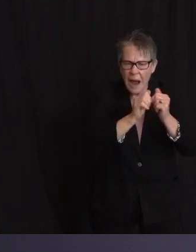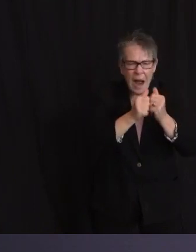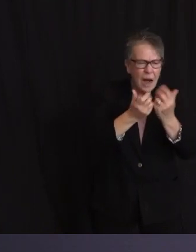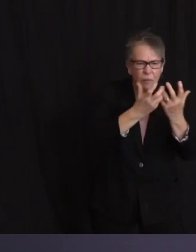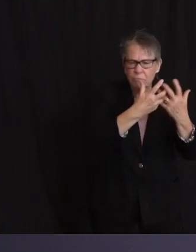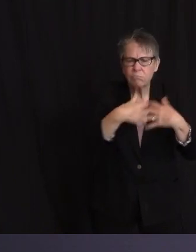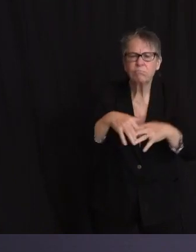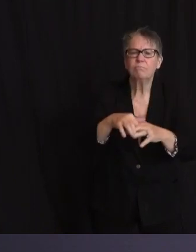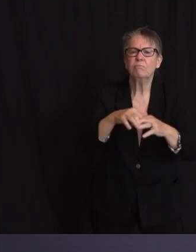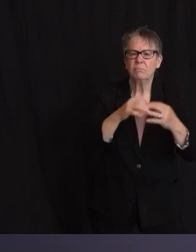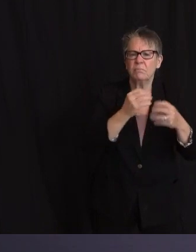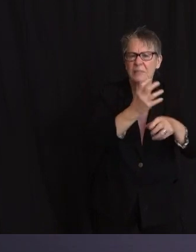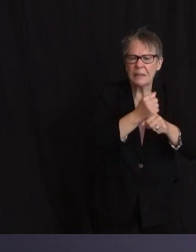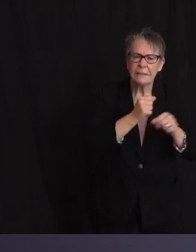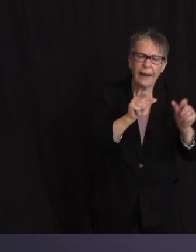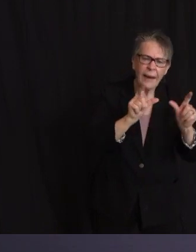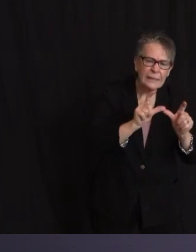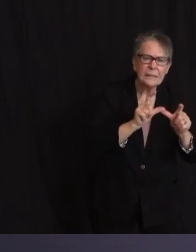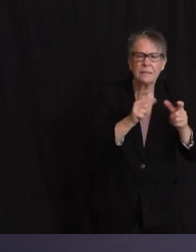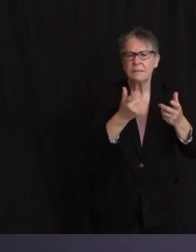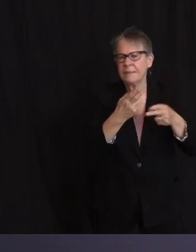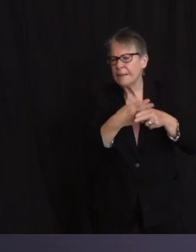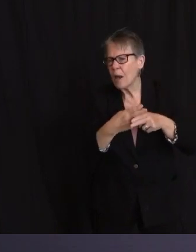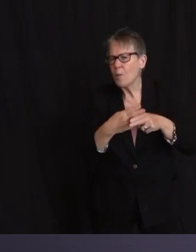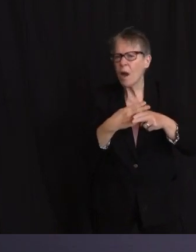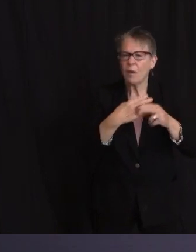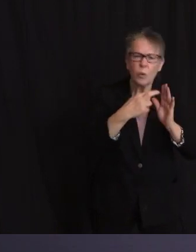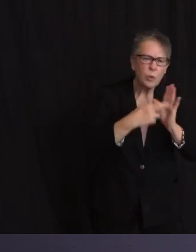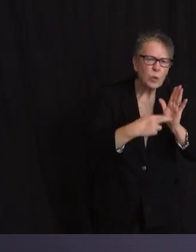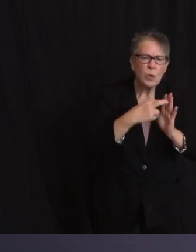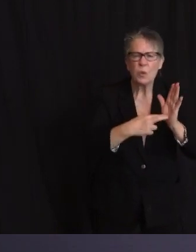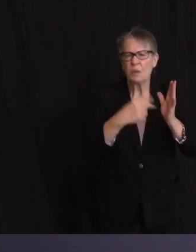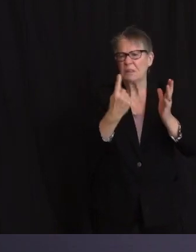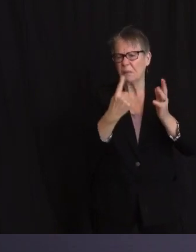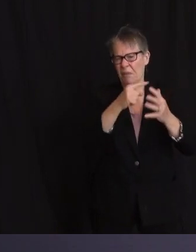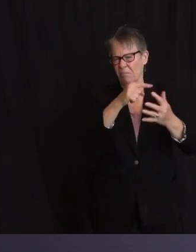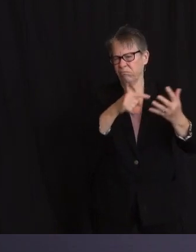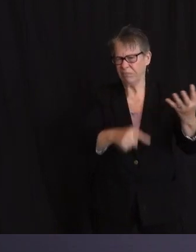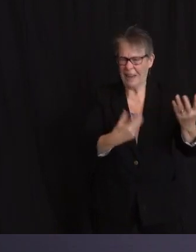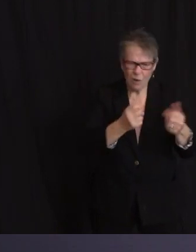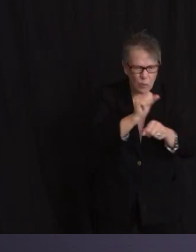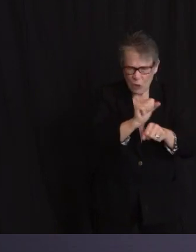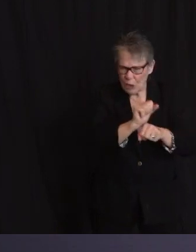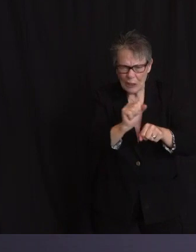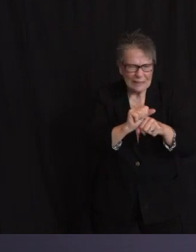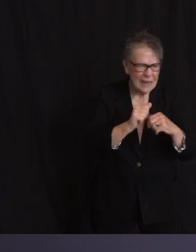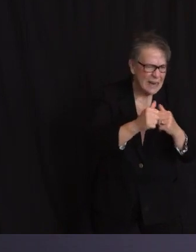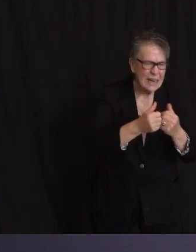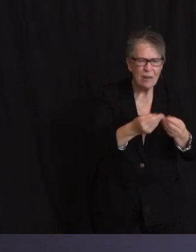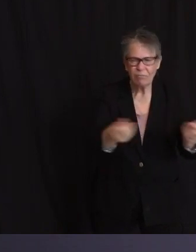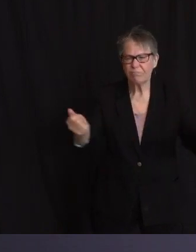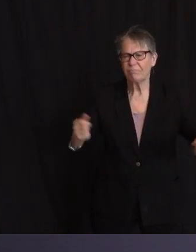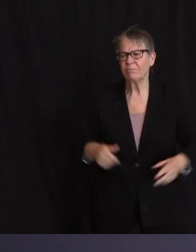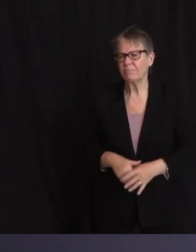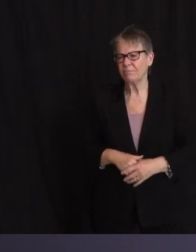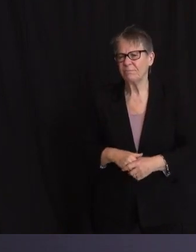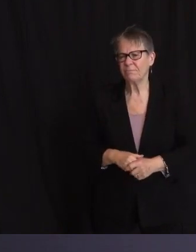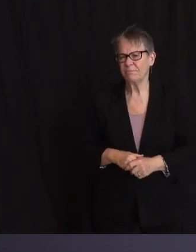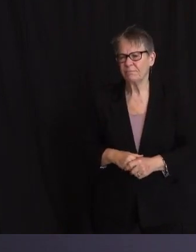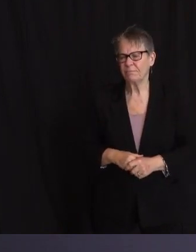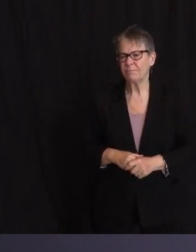The issue of testing Do we have any updates? I know there was a lot